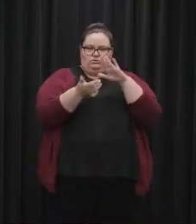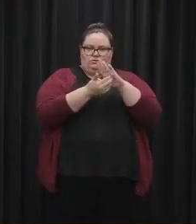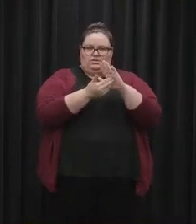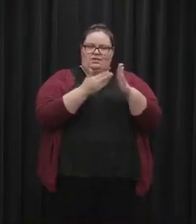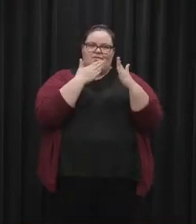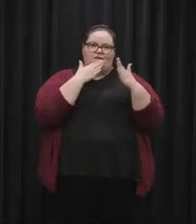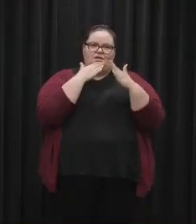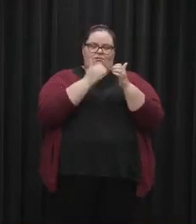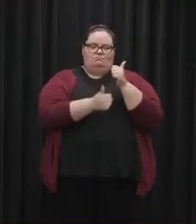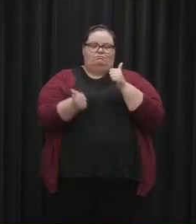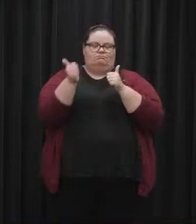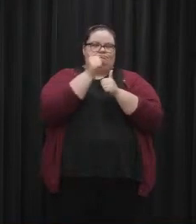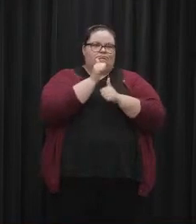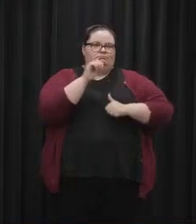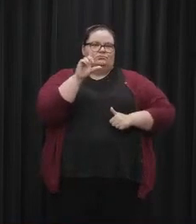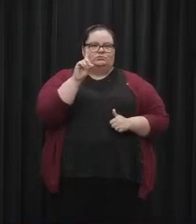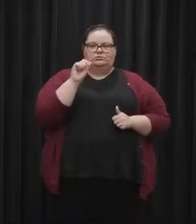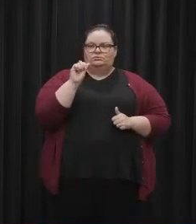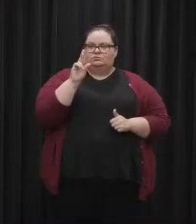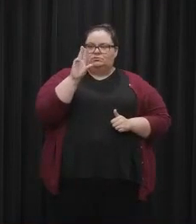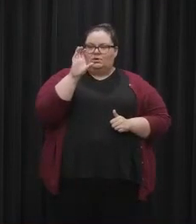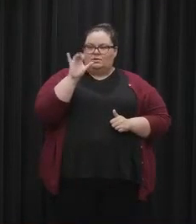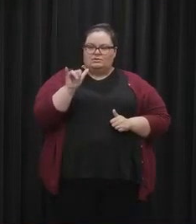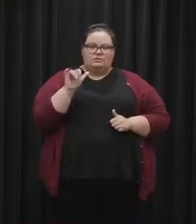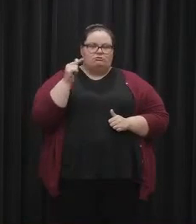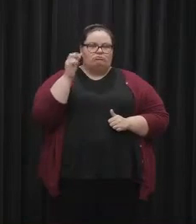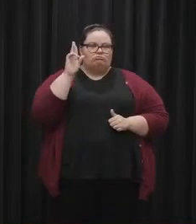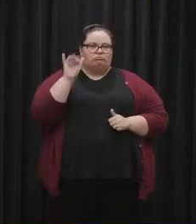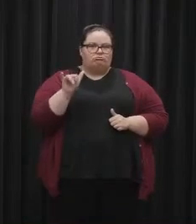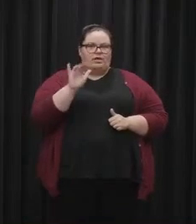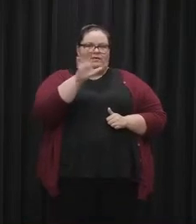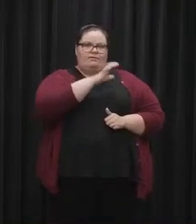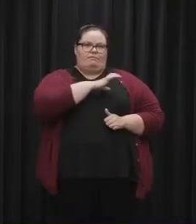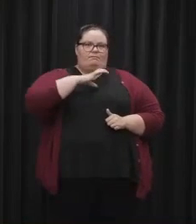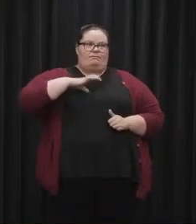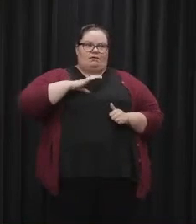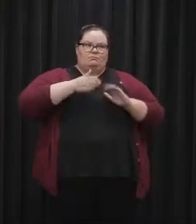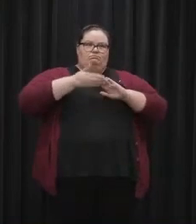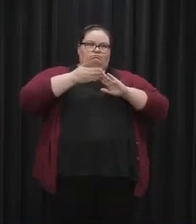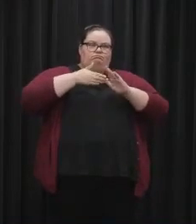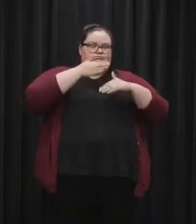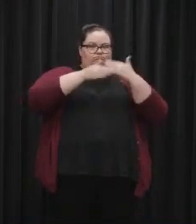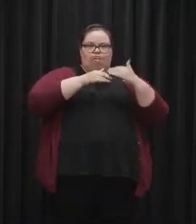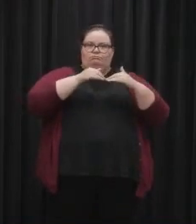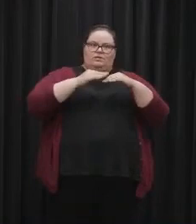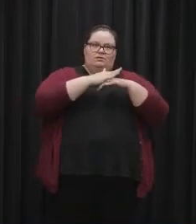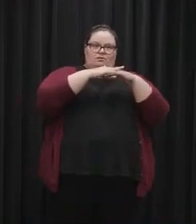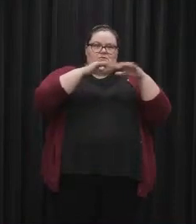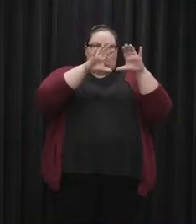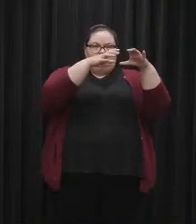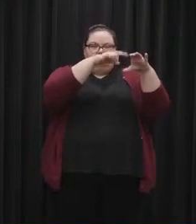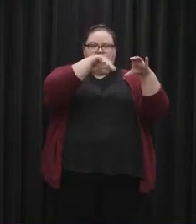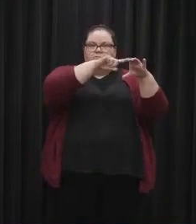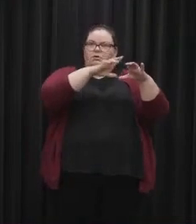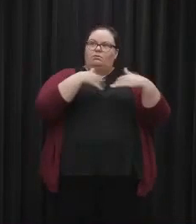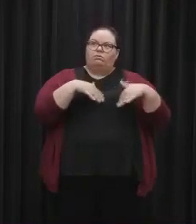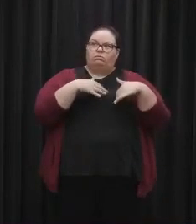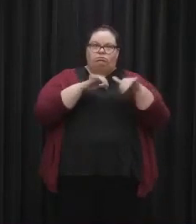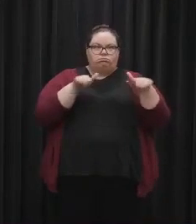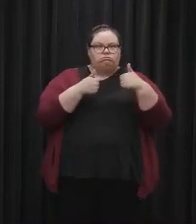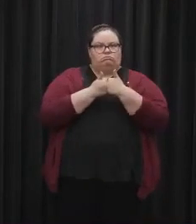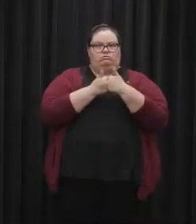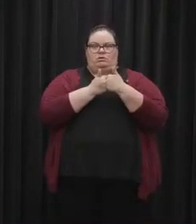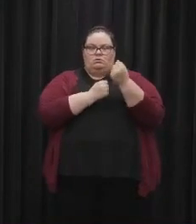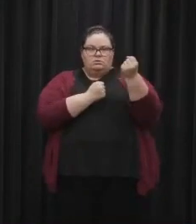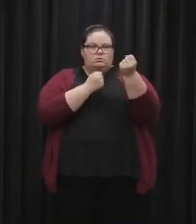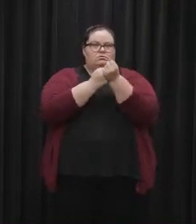thank Chief Darcy Gray and the council at Listigouche for their incredible cooperation throughout this process, that all the difficulties we've had in being